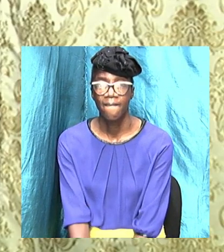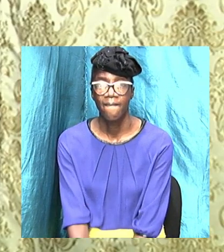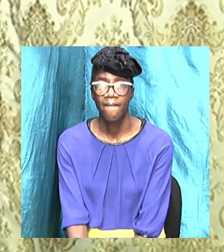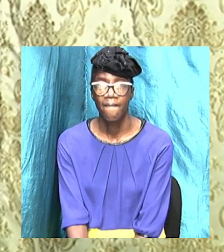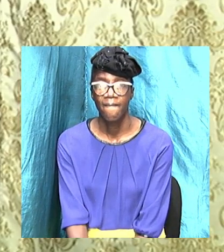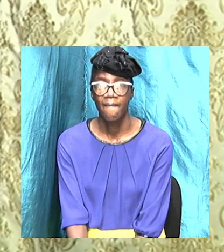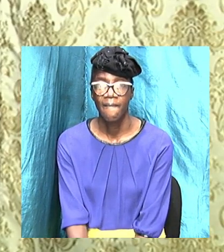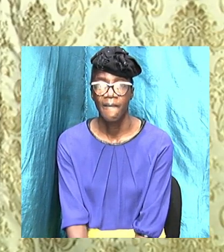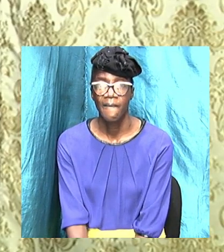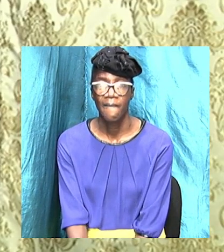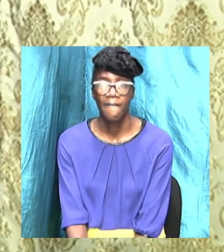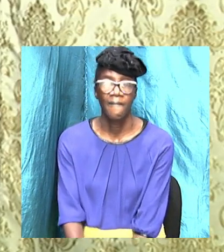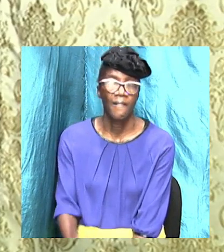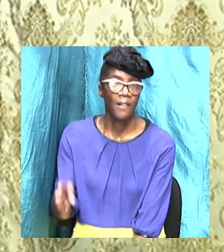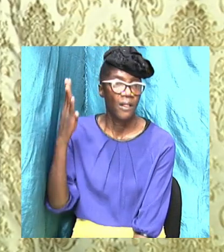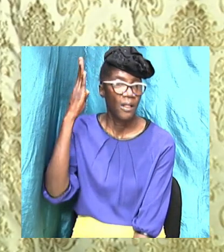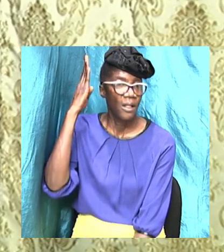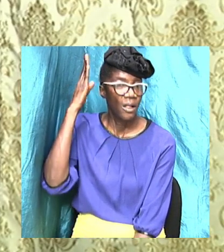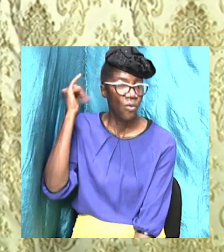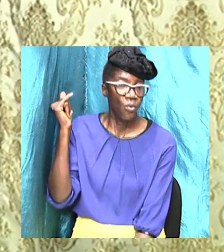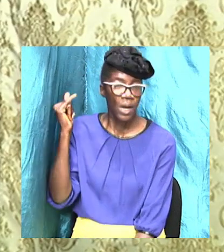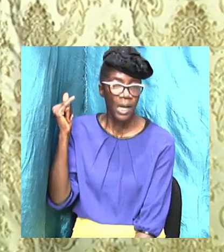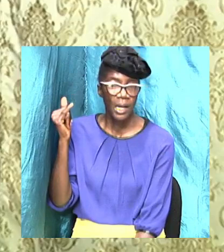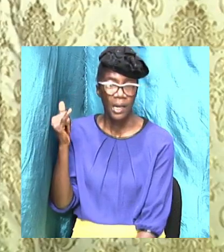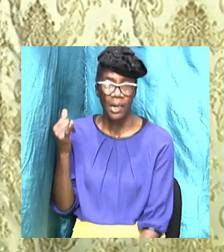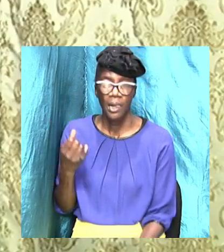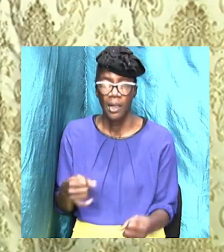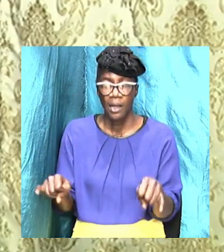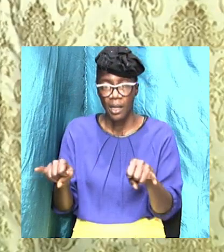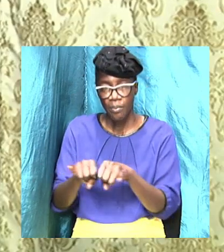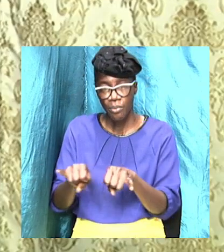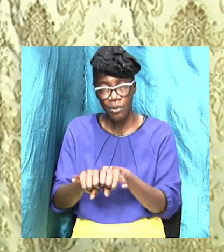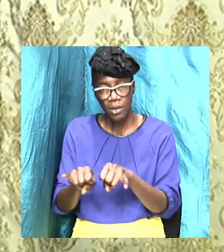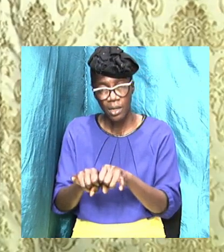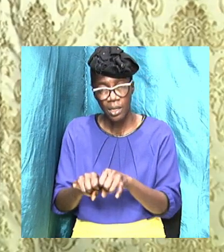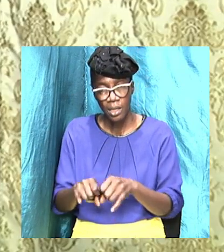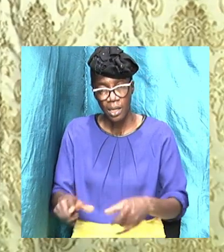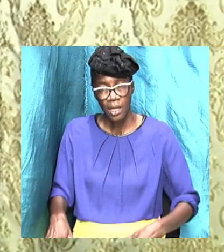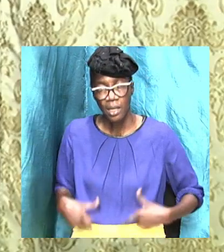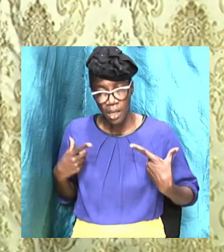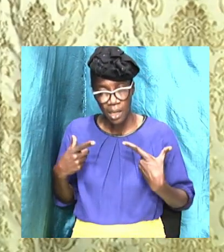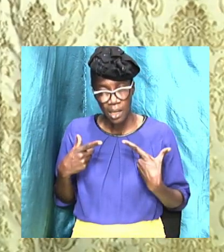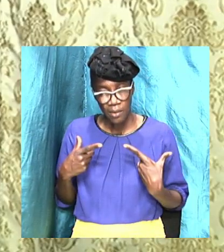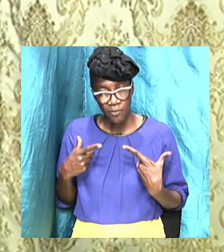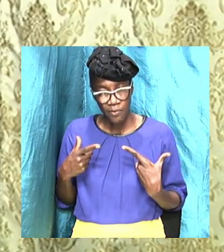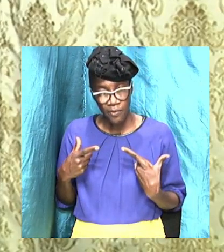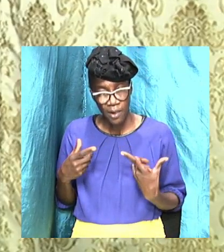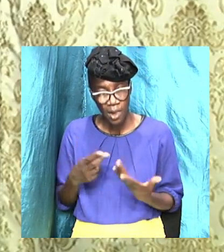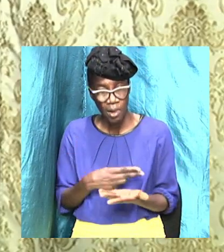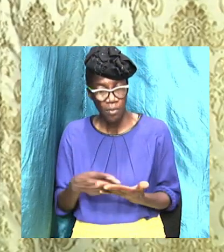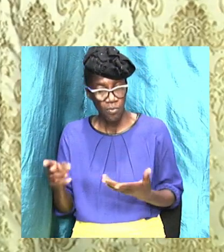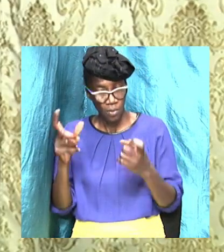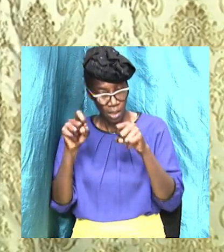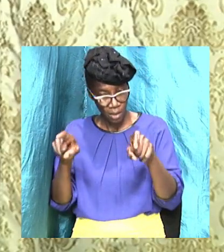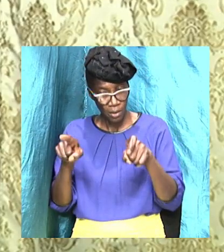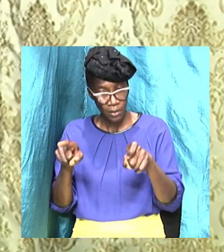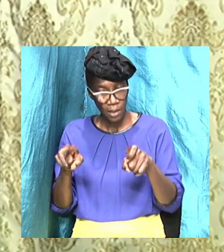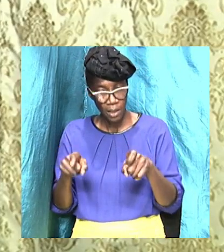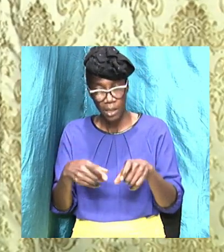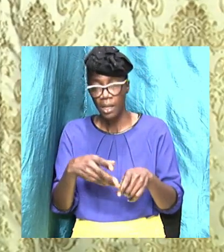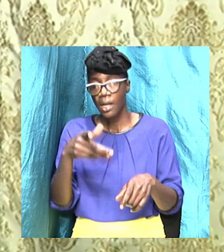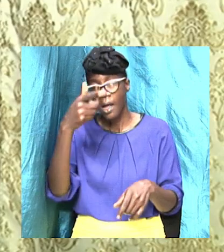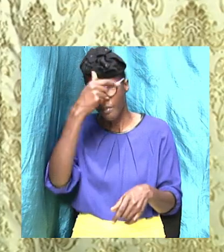So why is it important for you to live holy? One, because it's a commandment of God. God command him, say, look here, be ye holy,